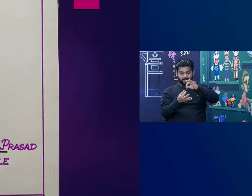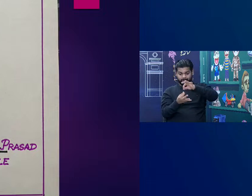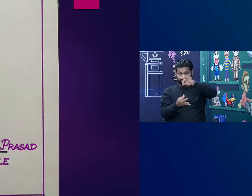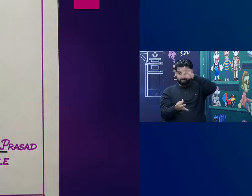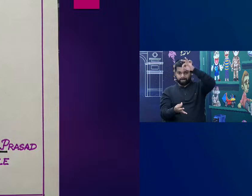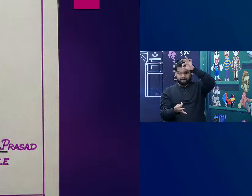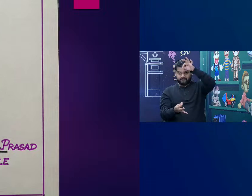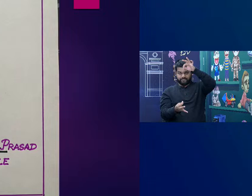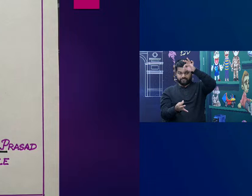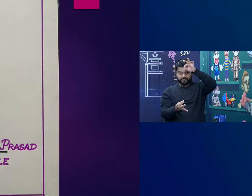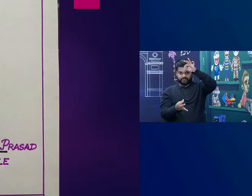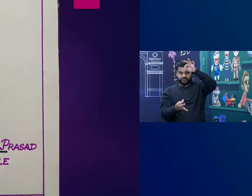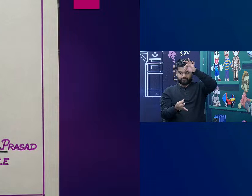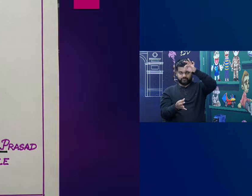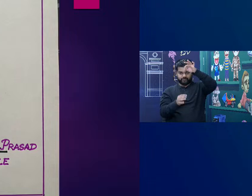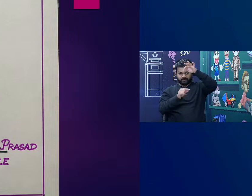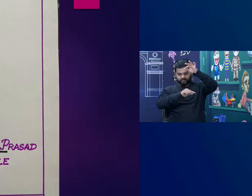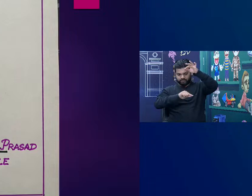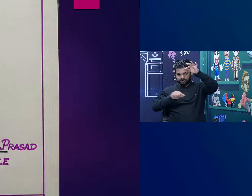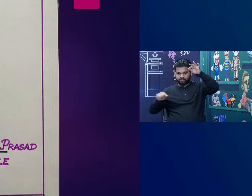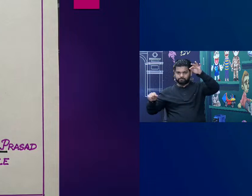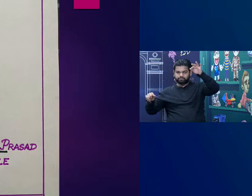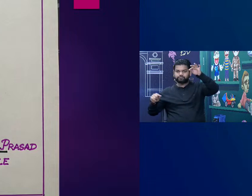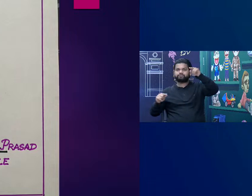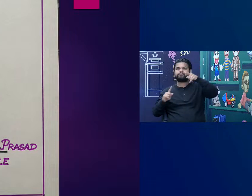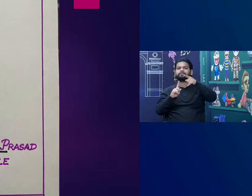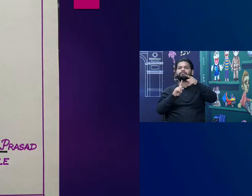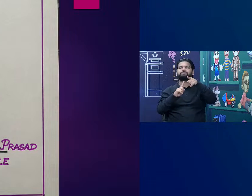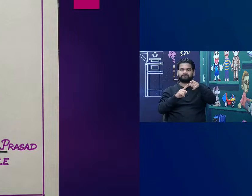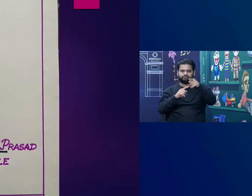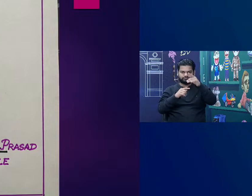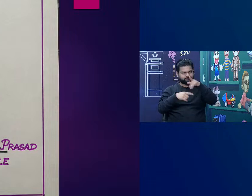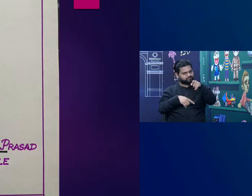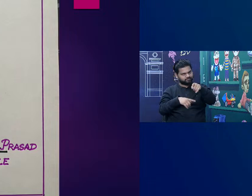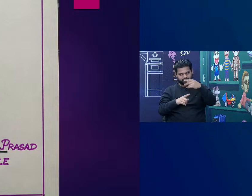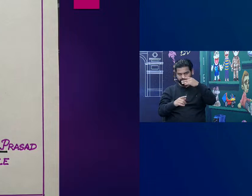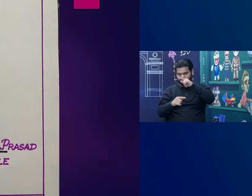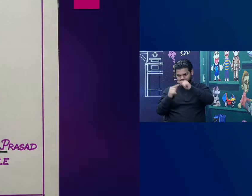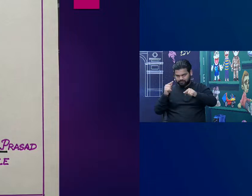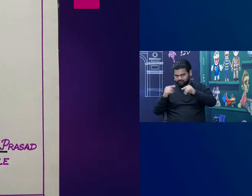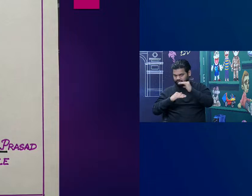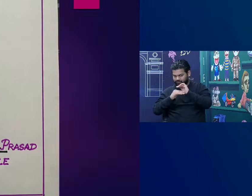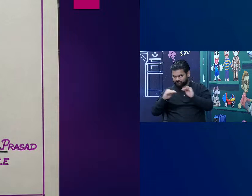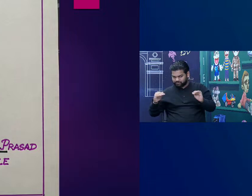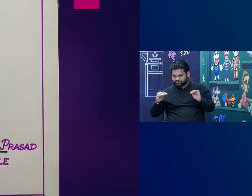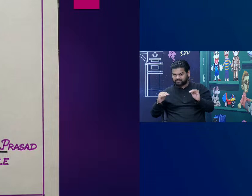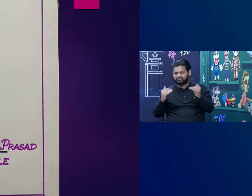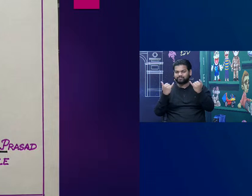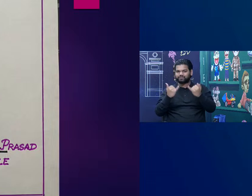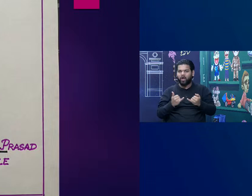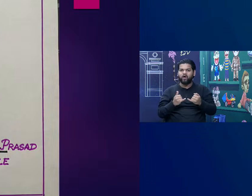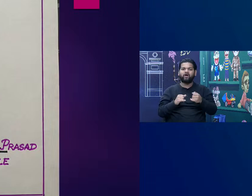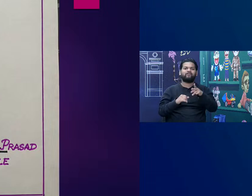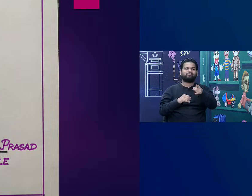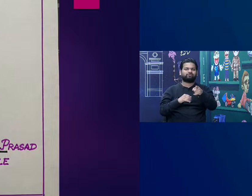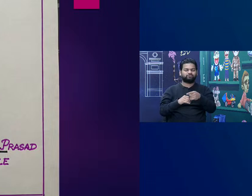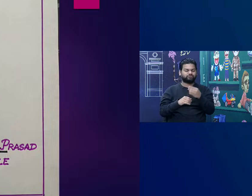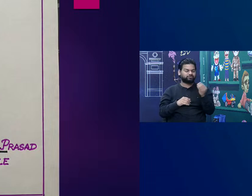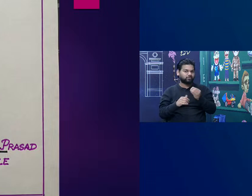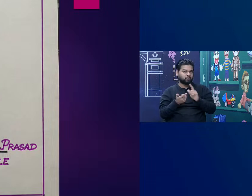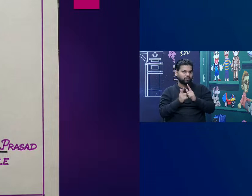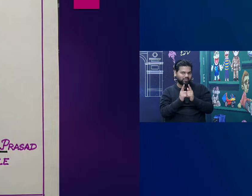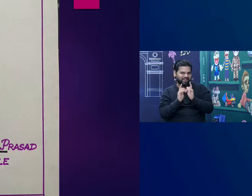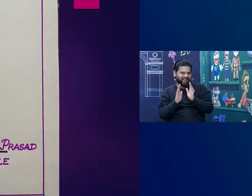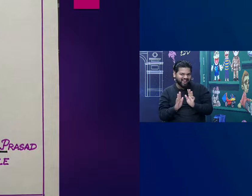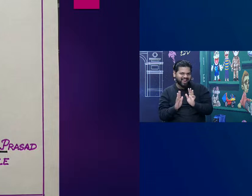hypotenuse, and tan theta is defined as perpendicular upon base. Now, children, how to remember this? Yes, ma'am. My question is